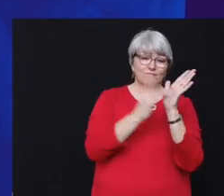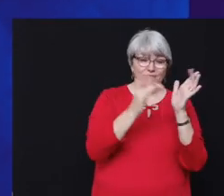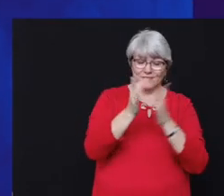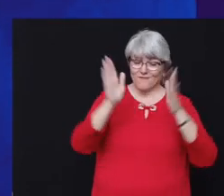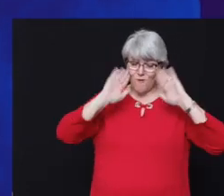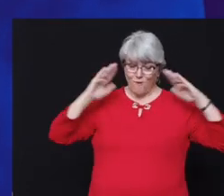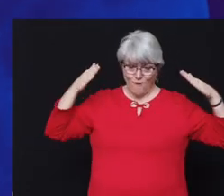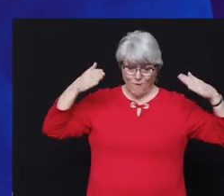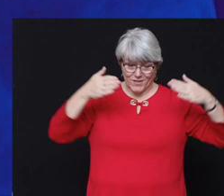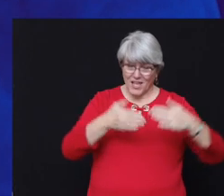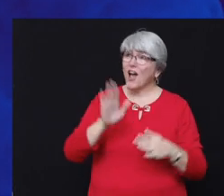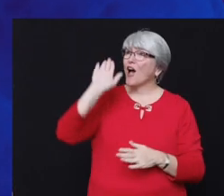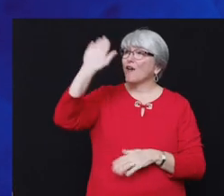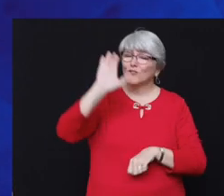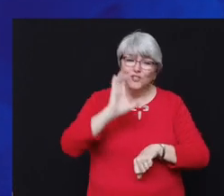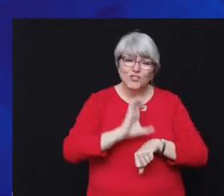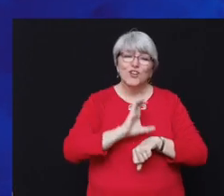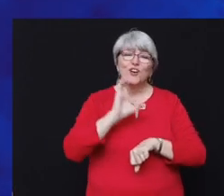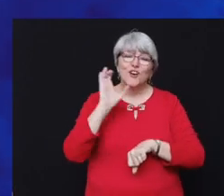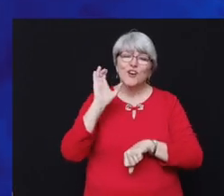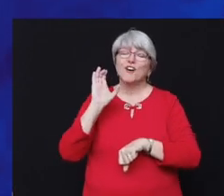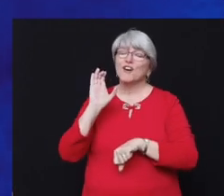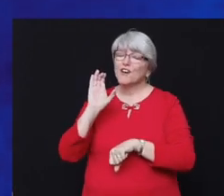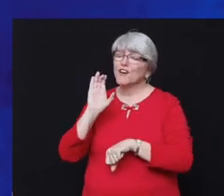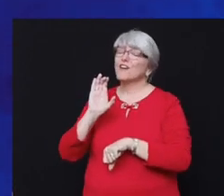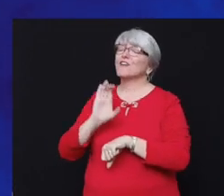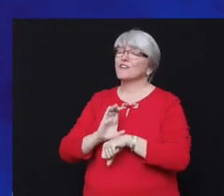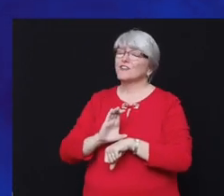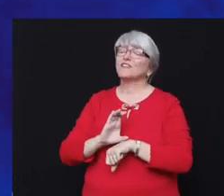be the center of your